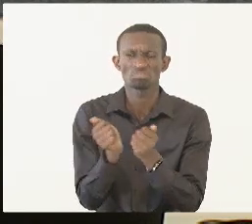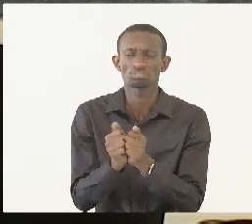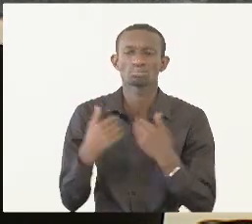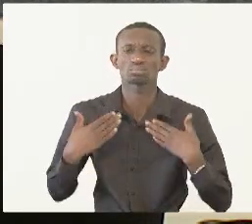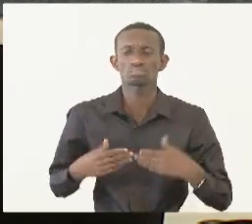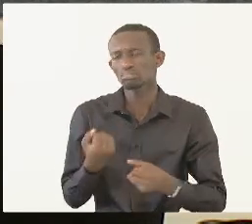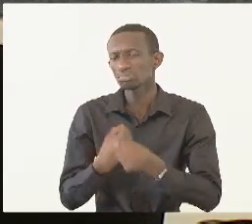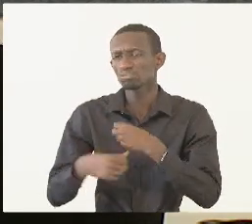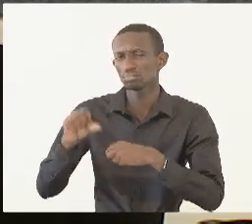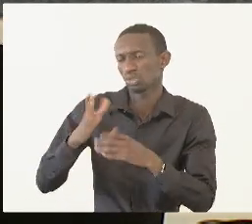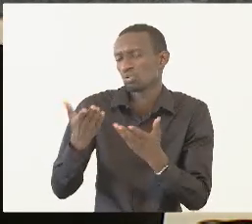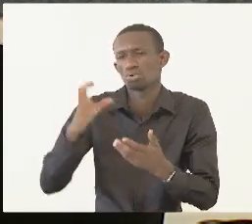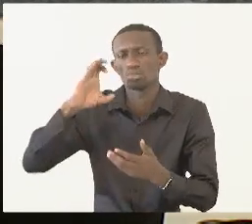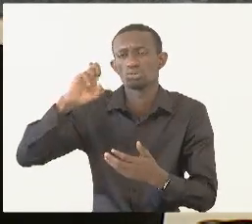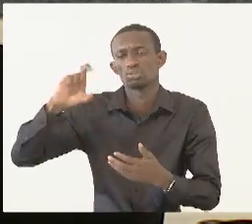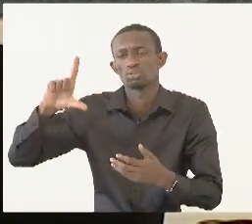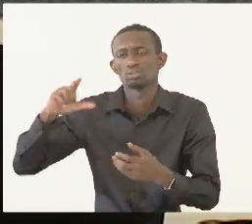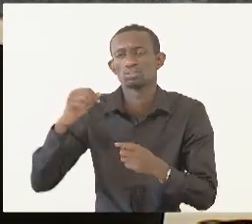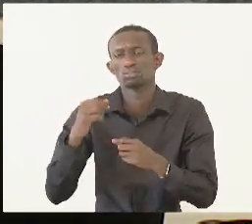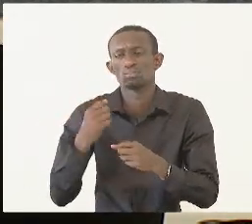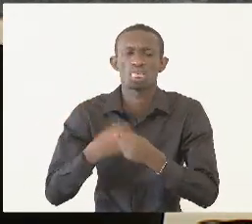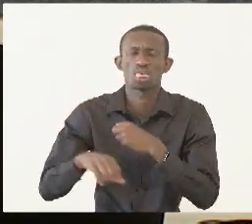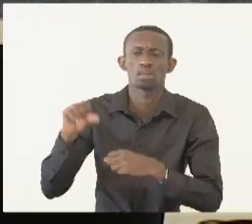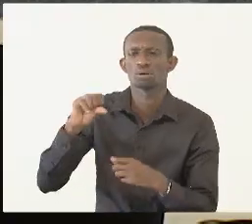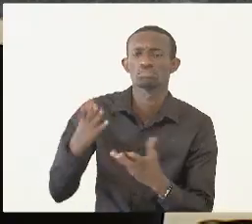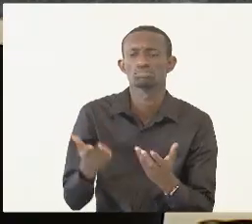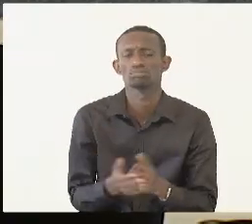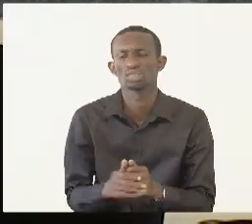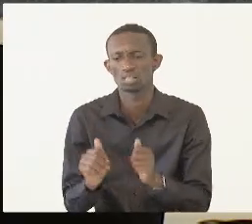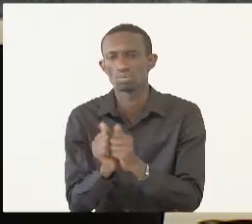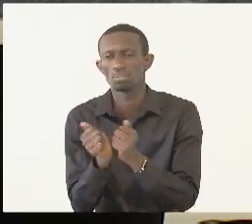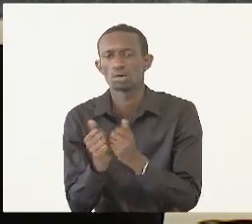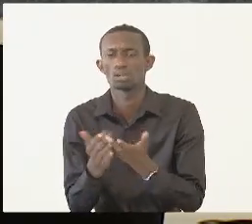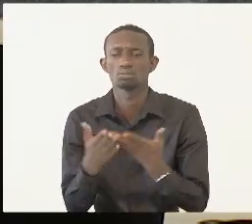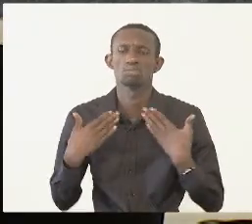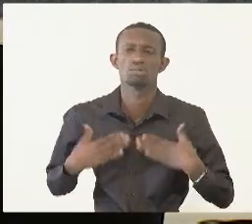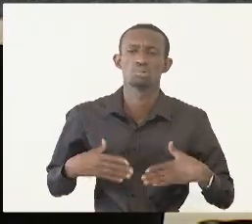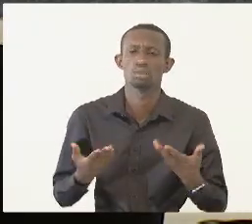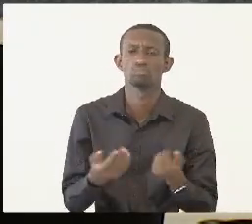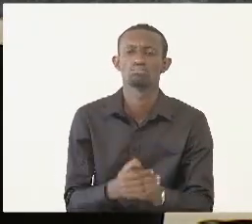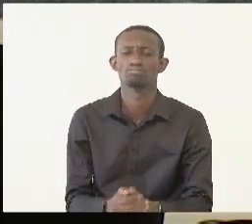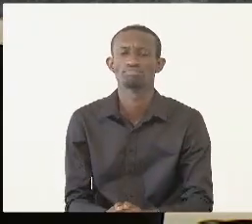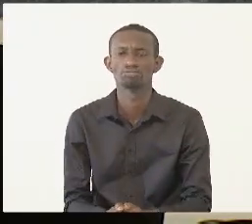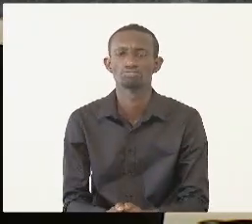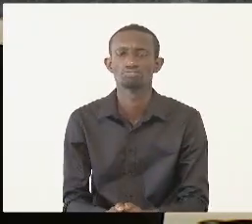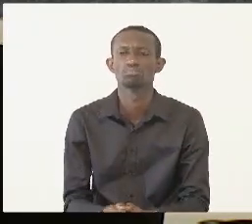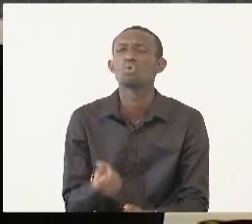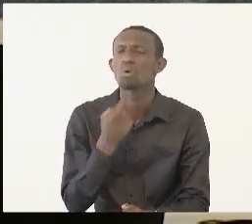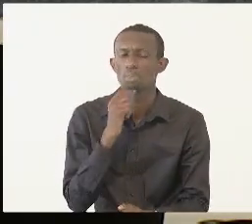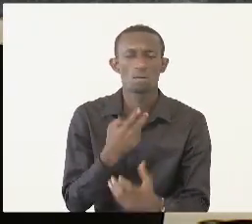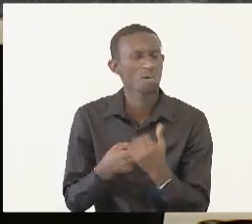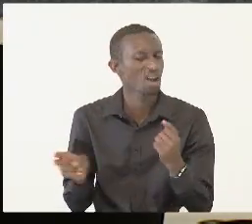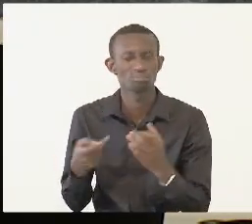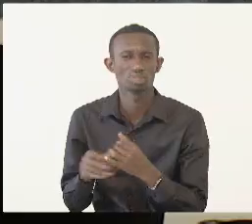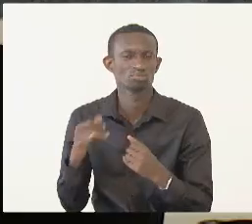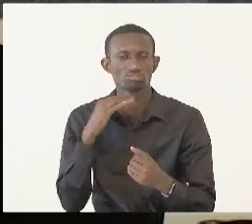So if the cells are not functioning properly, it can affect the body metabolism, building up processes and making up processes. So it means that they have to be